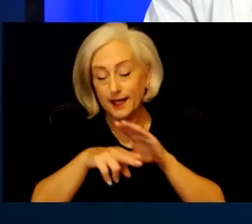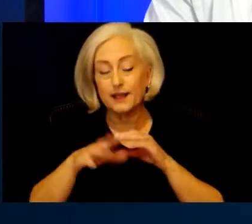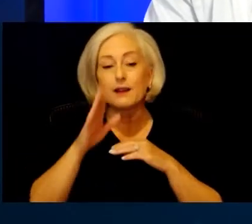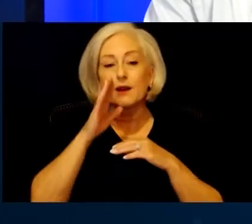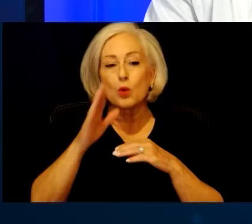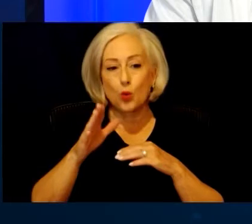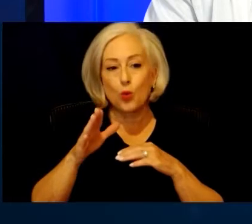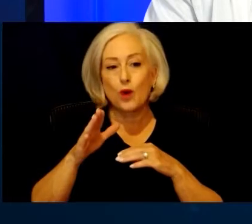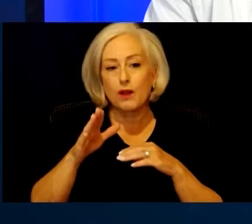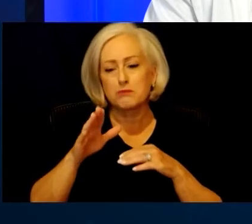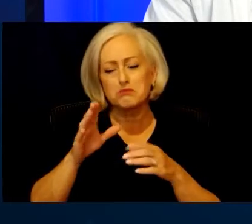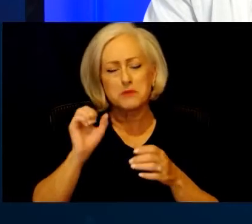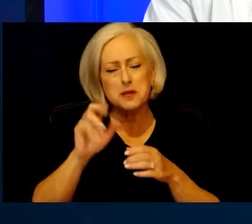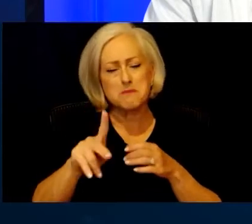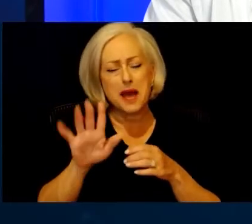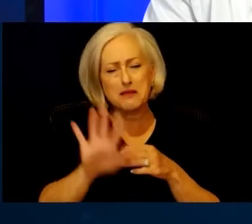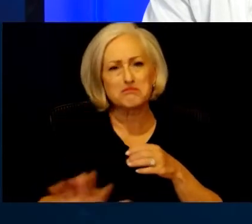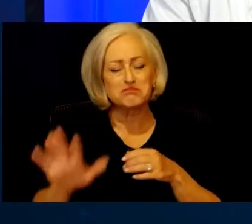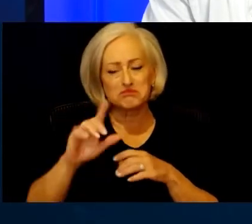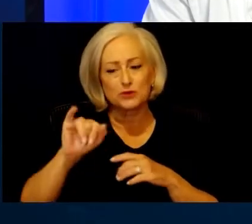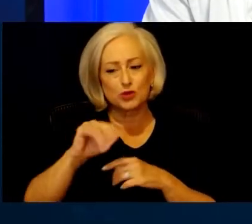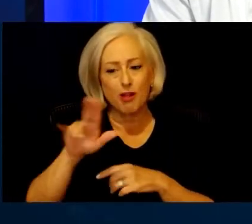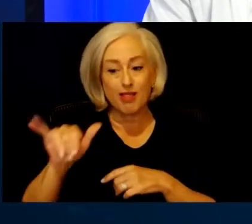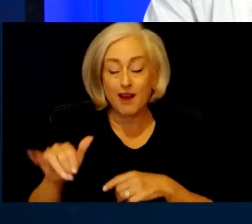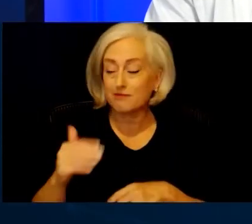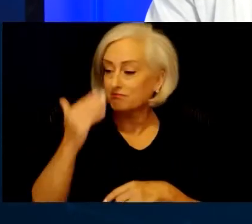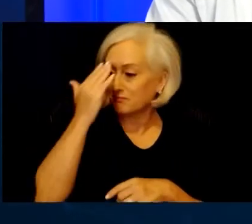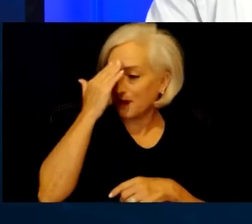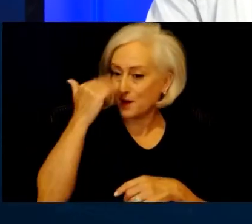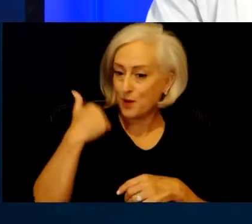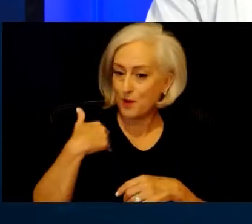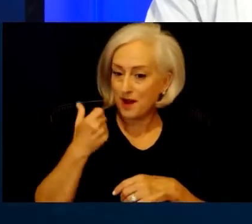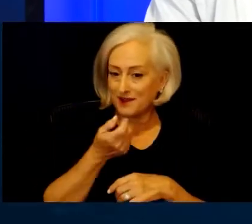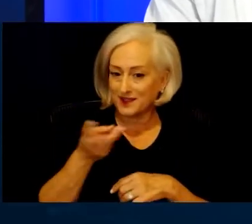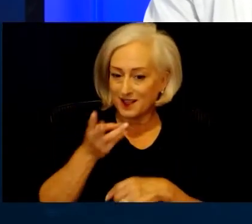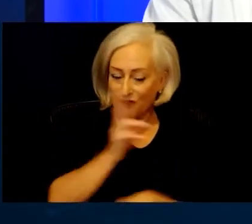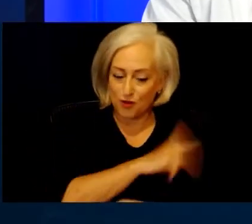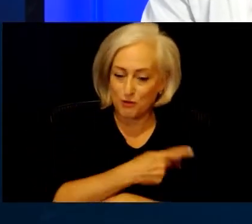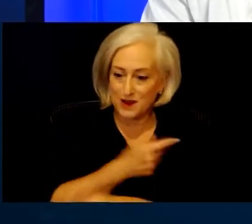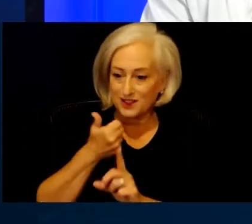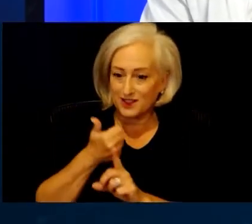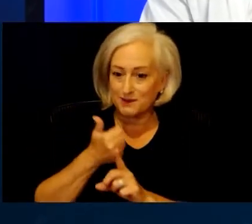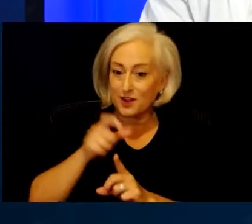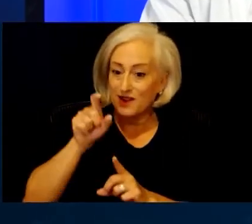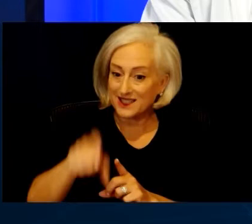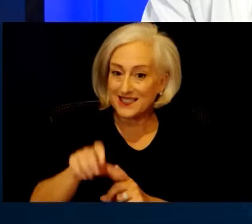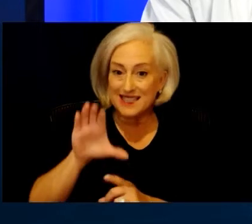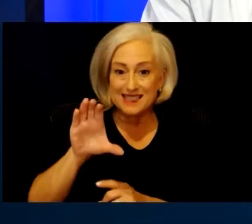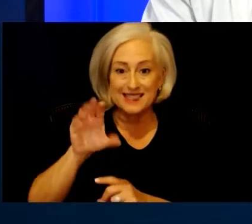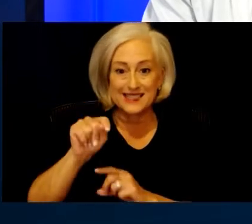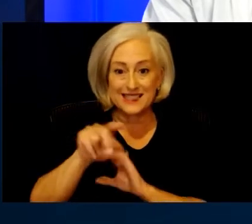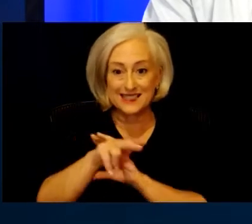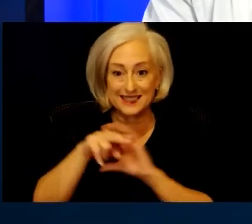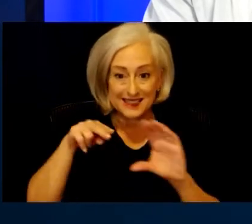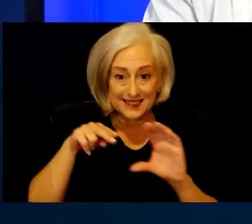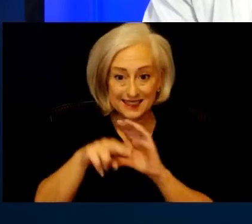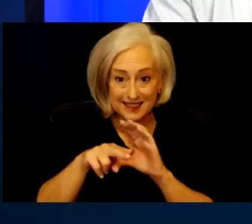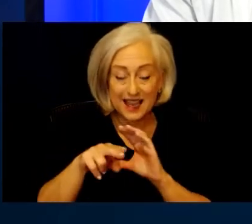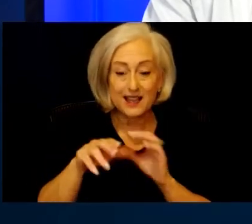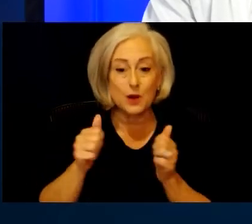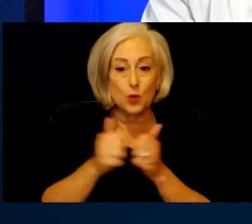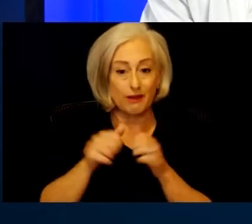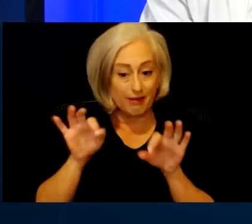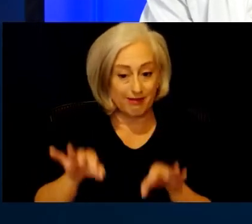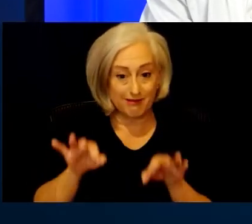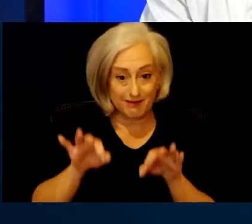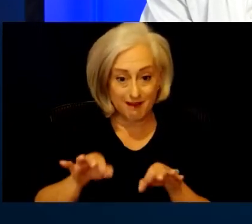need those types of CT scans with contrast done as well. So like everything during the pandemic, we have learned a